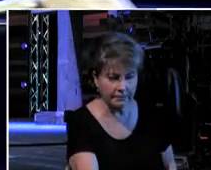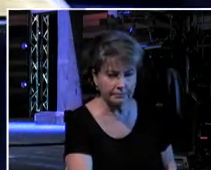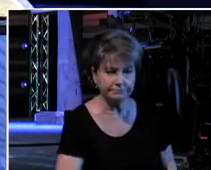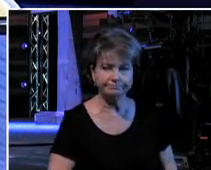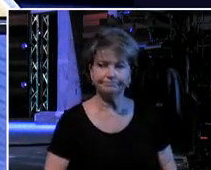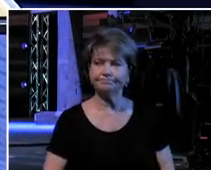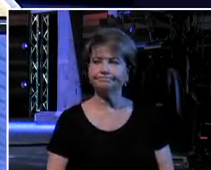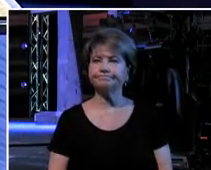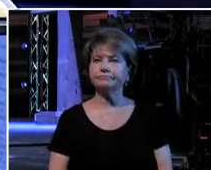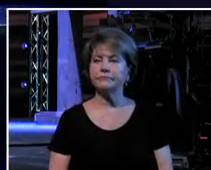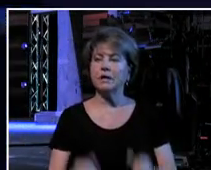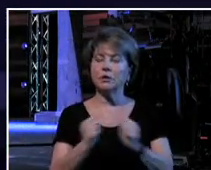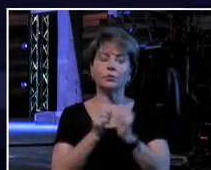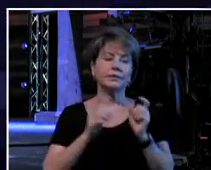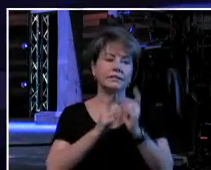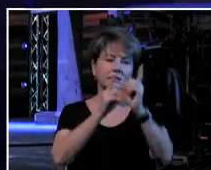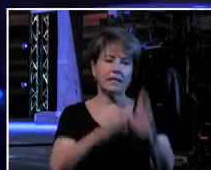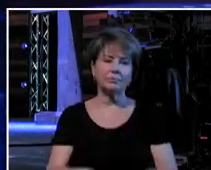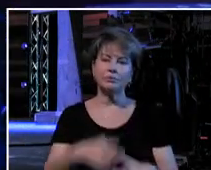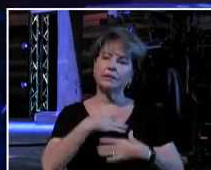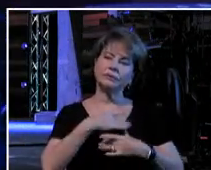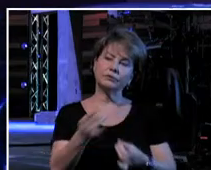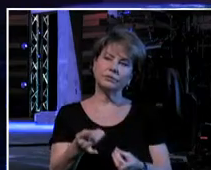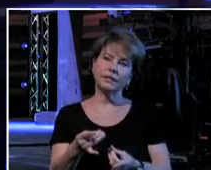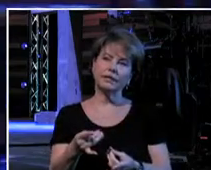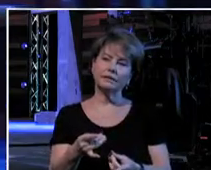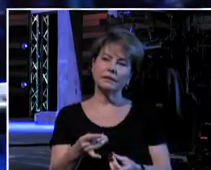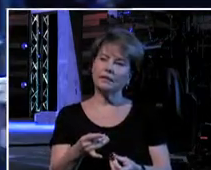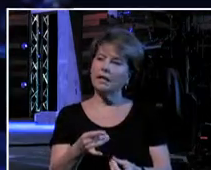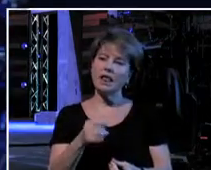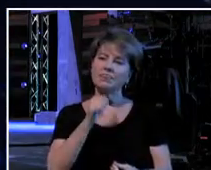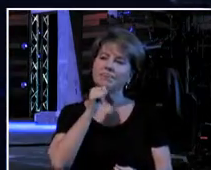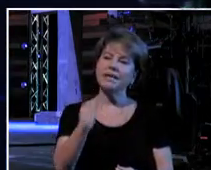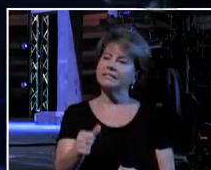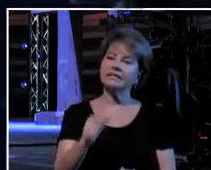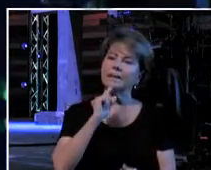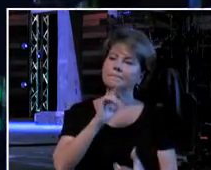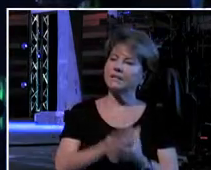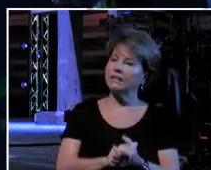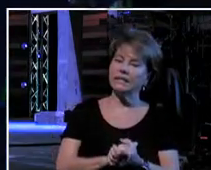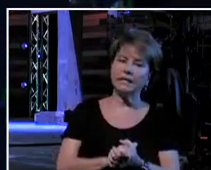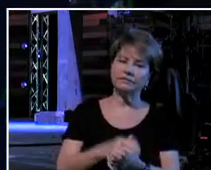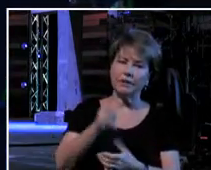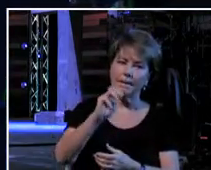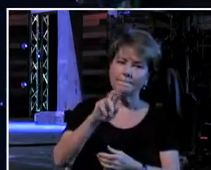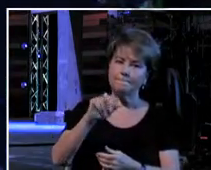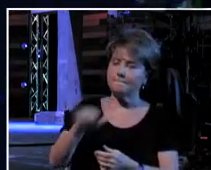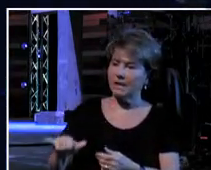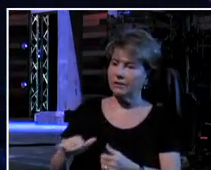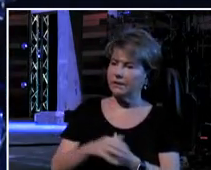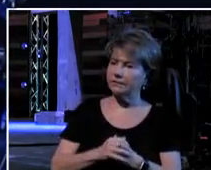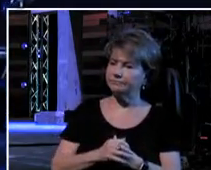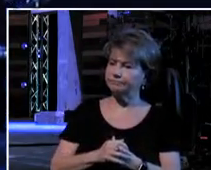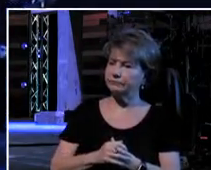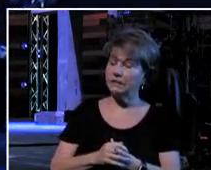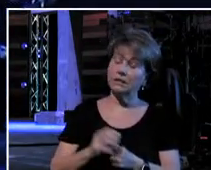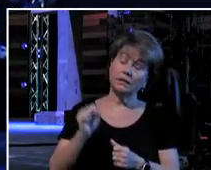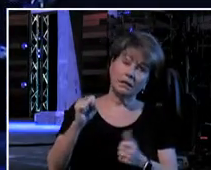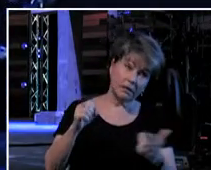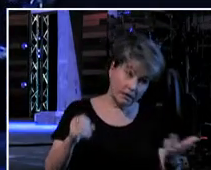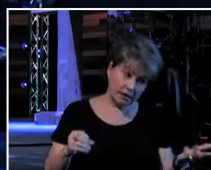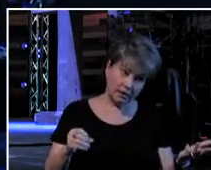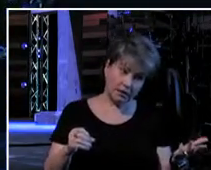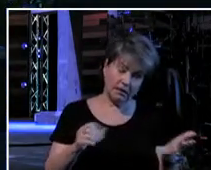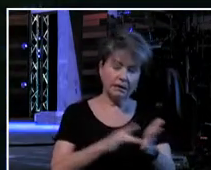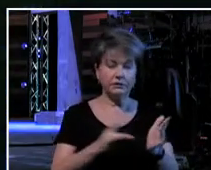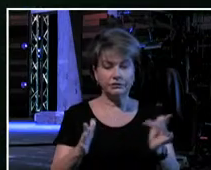it was interesting. They didn't take Mary's testimony as fact. And so Jesus actually appears before them in verse